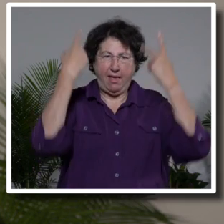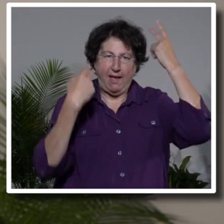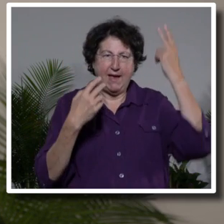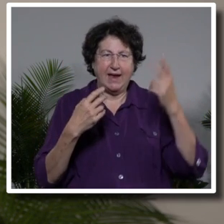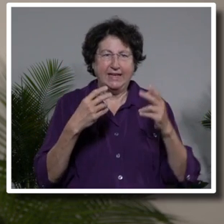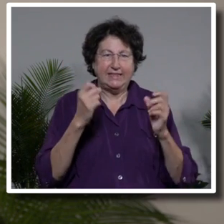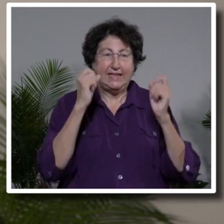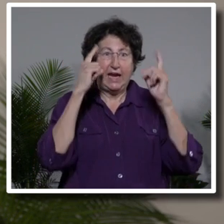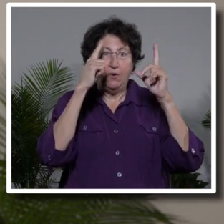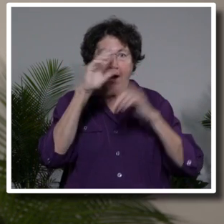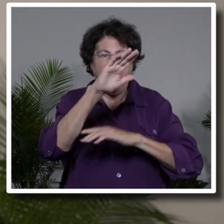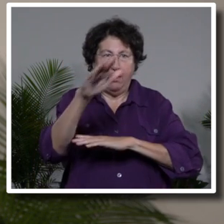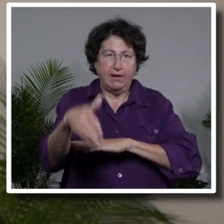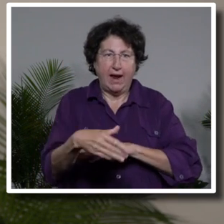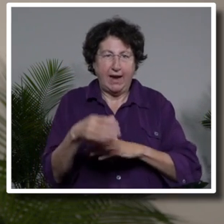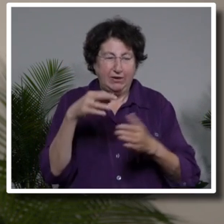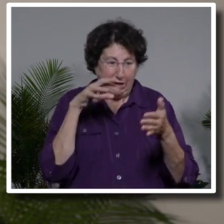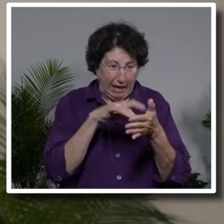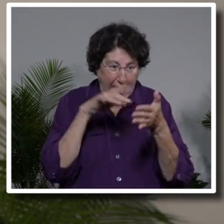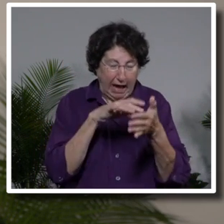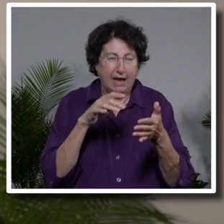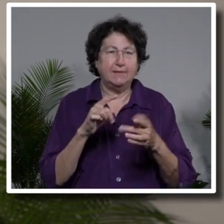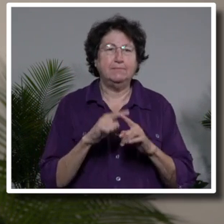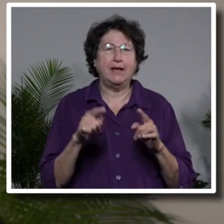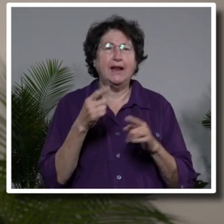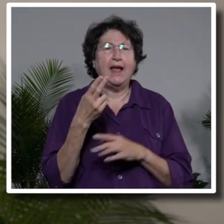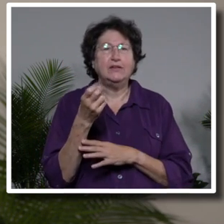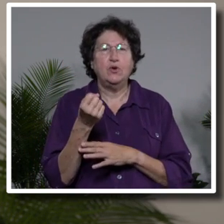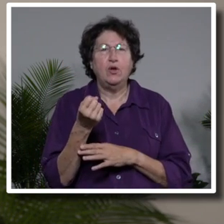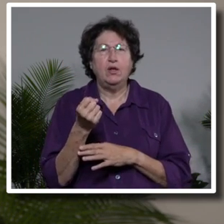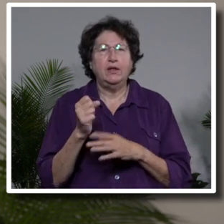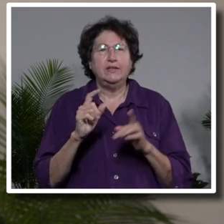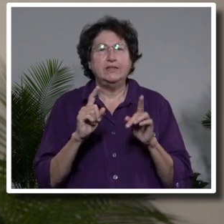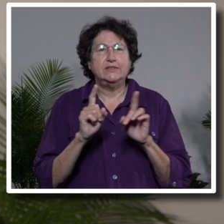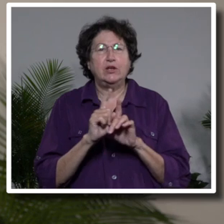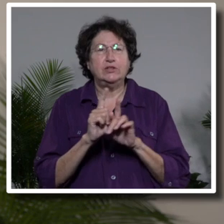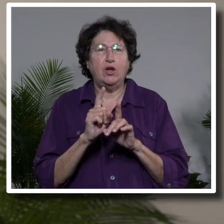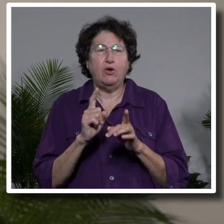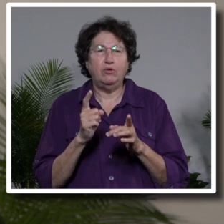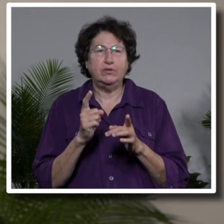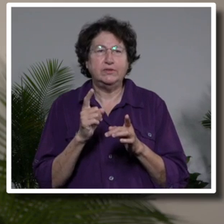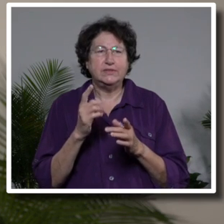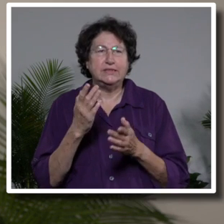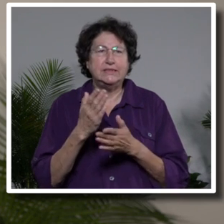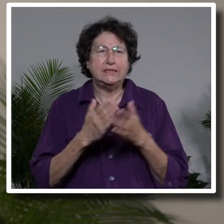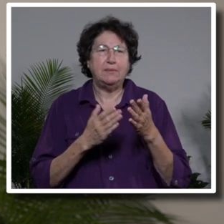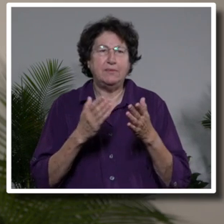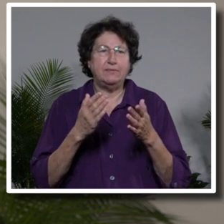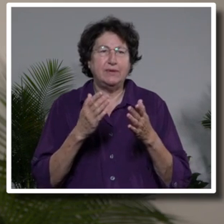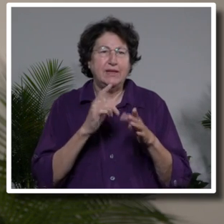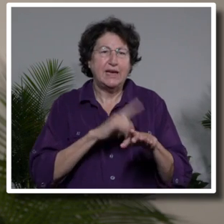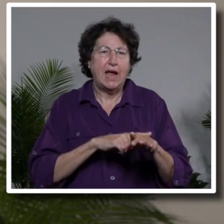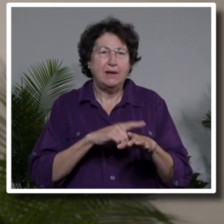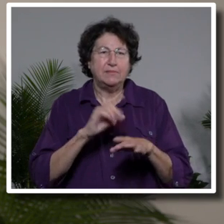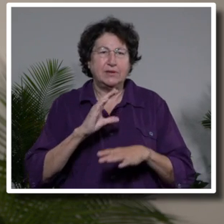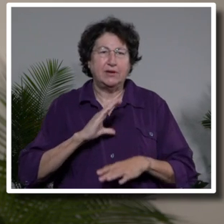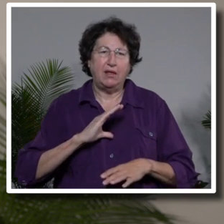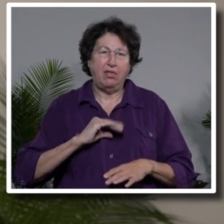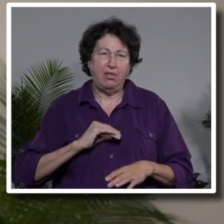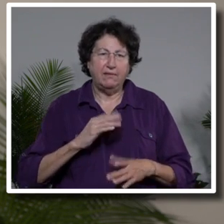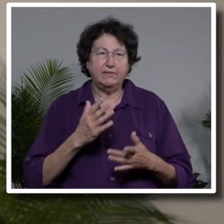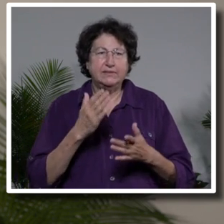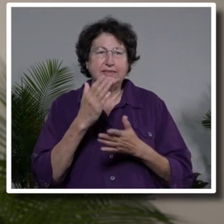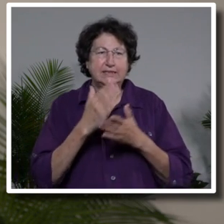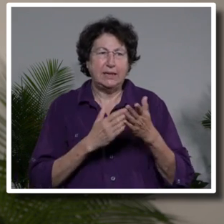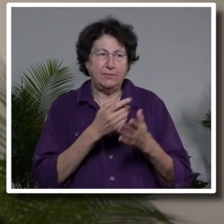cramming sessions. But high school has also been home to some of our lowest moments. I won't sugarcoat it. Some of